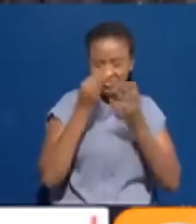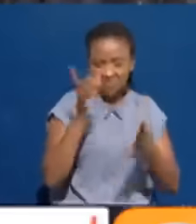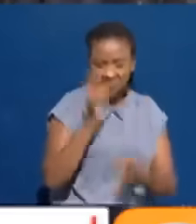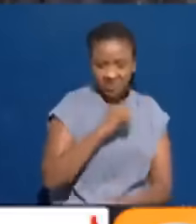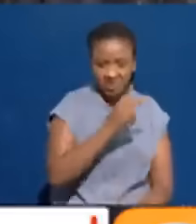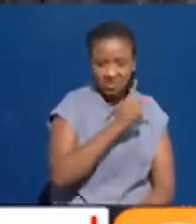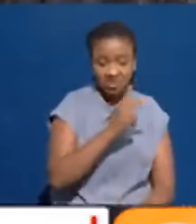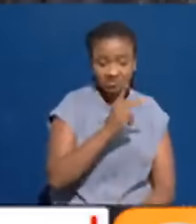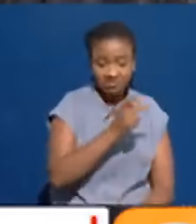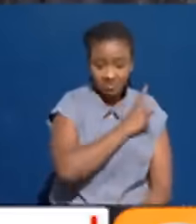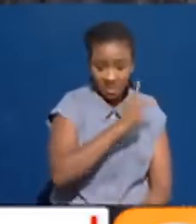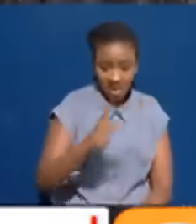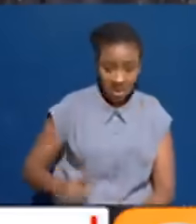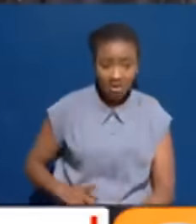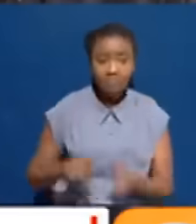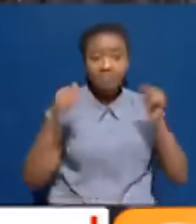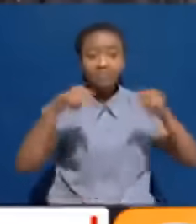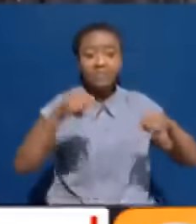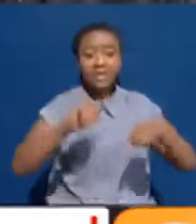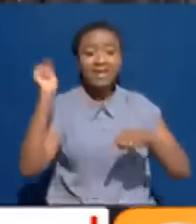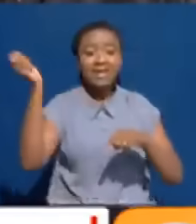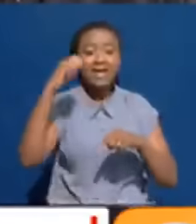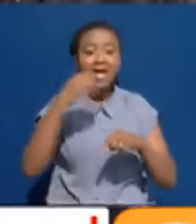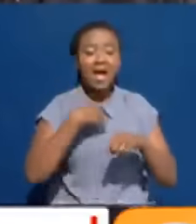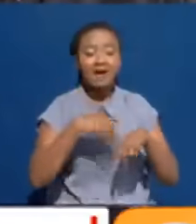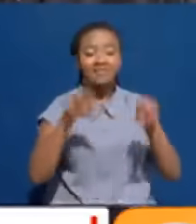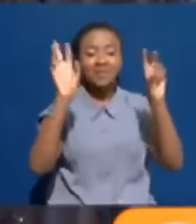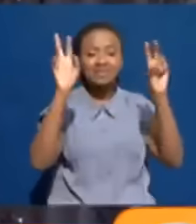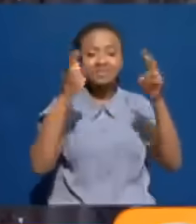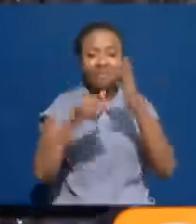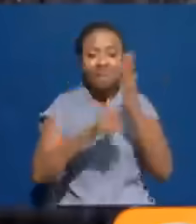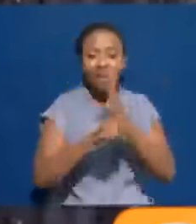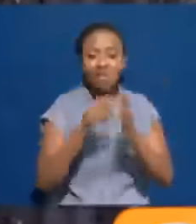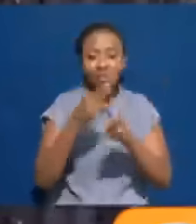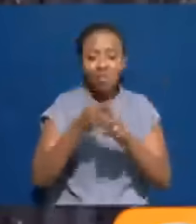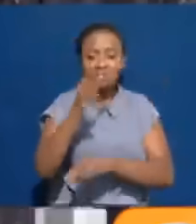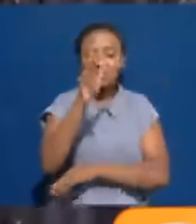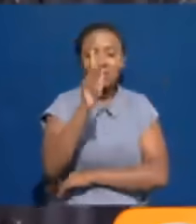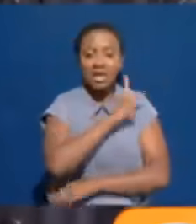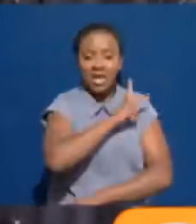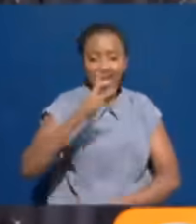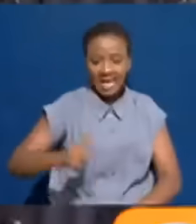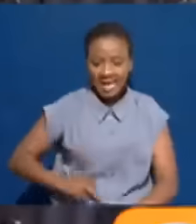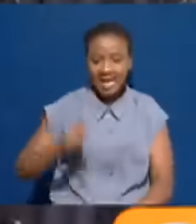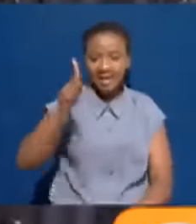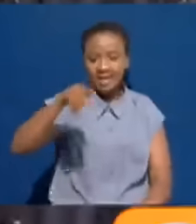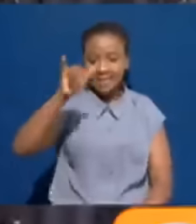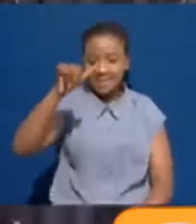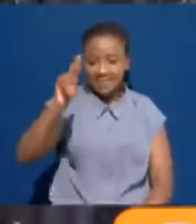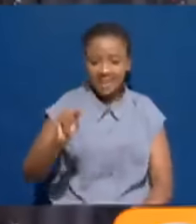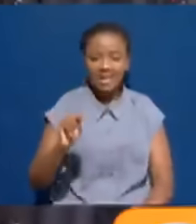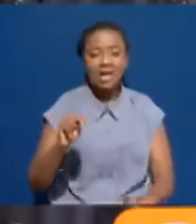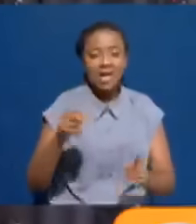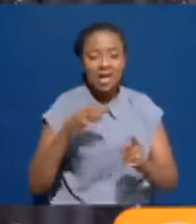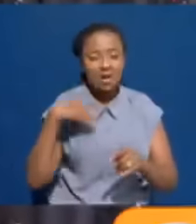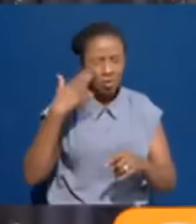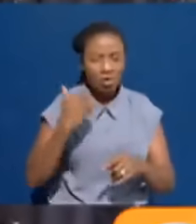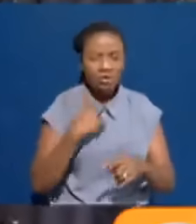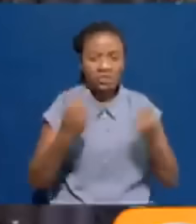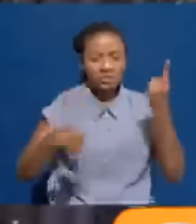that in Kenya, there is a concept called kingpin, and there is a contest for